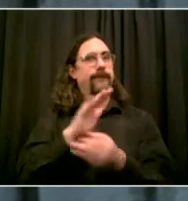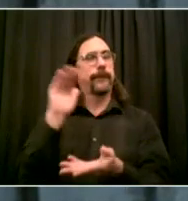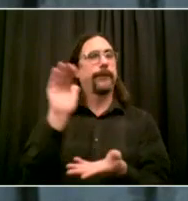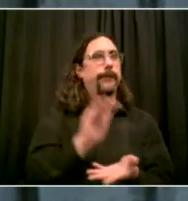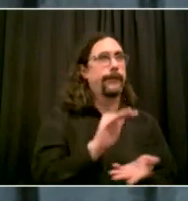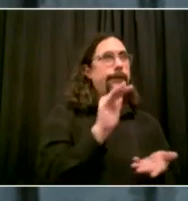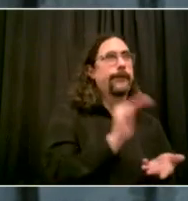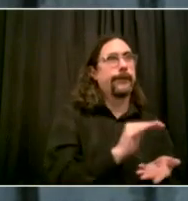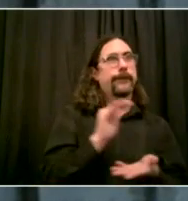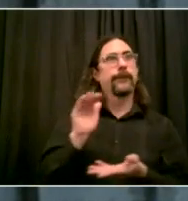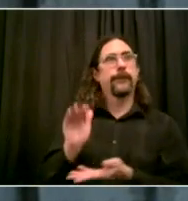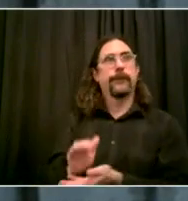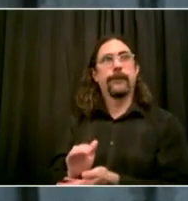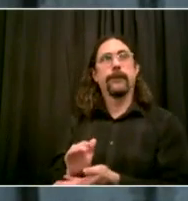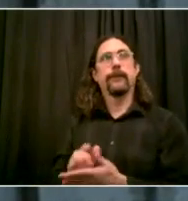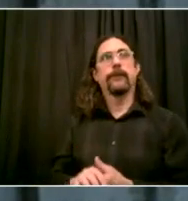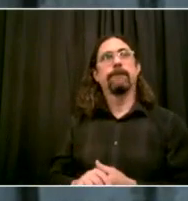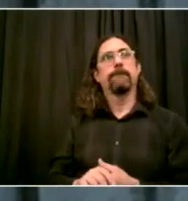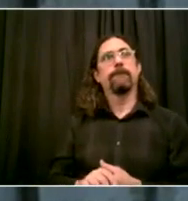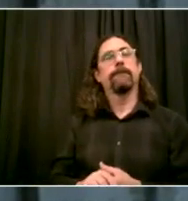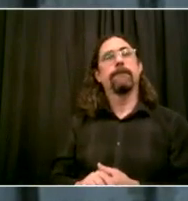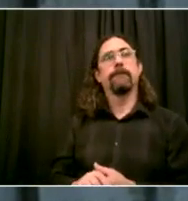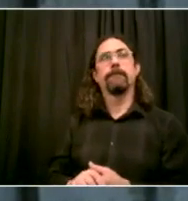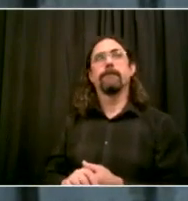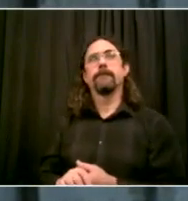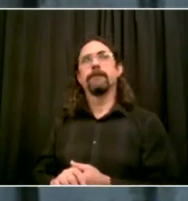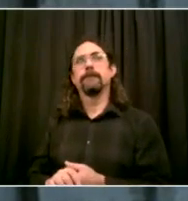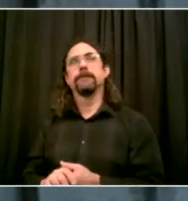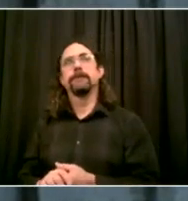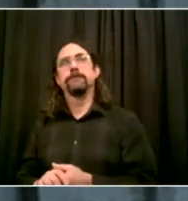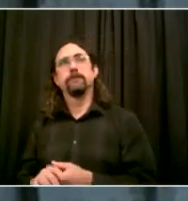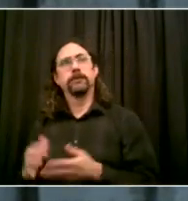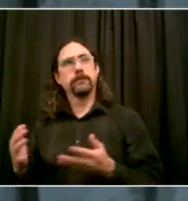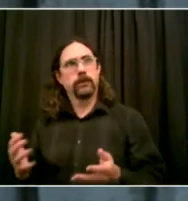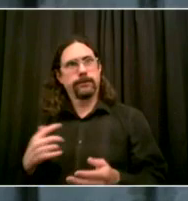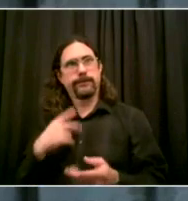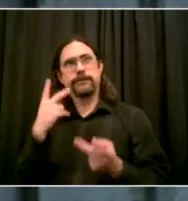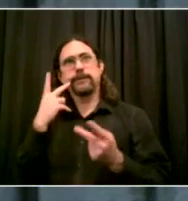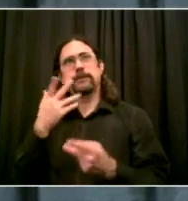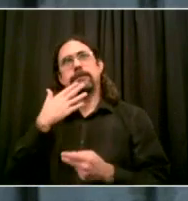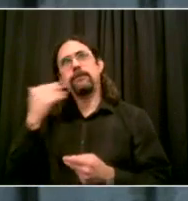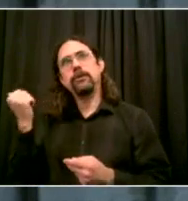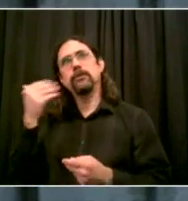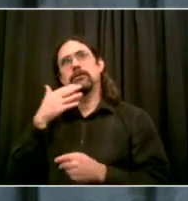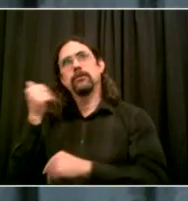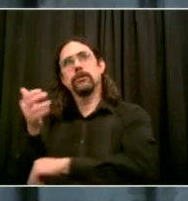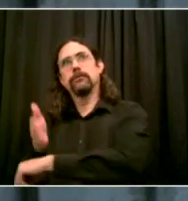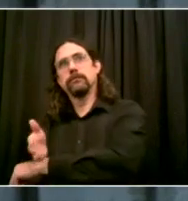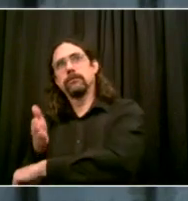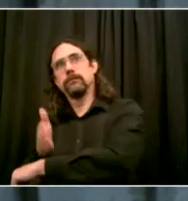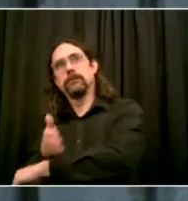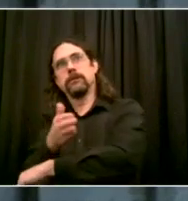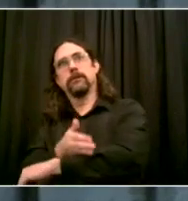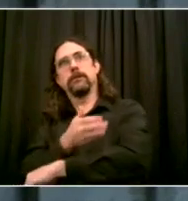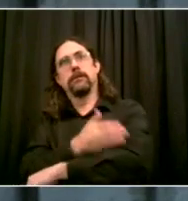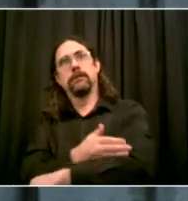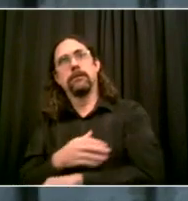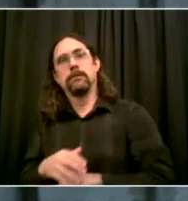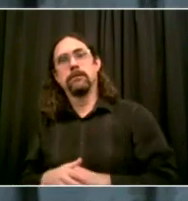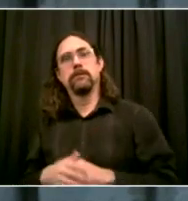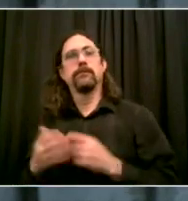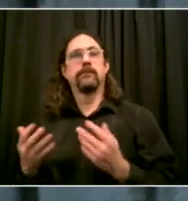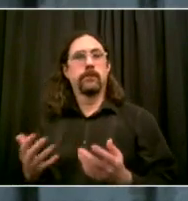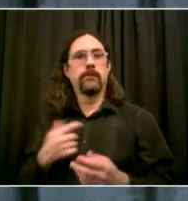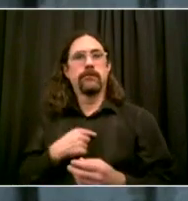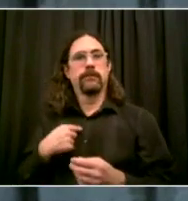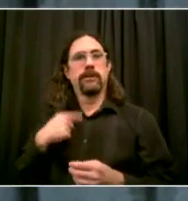so has Brooklyn. So we, ahead of now, are already doing this in the Bronx. And you can see with the data that we're going to be putting out later today exactly how